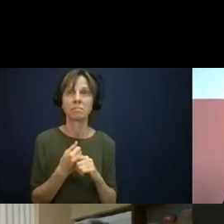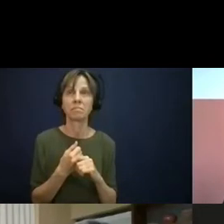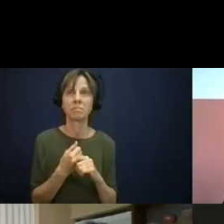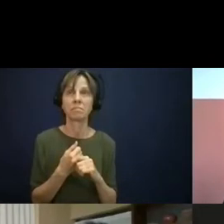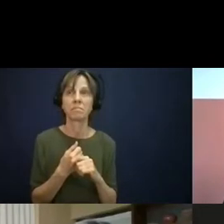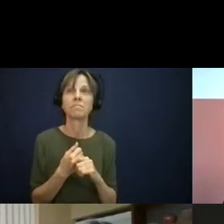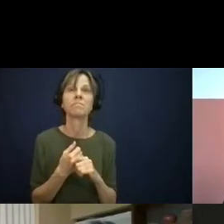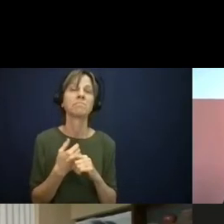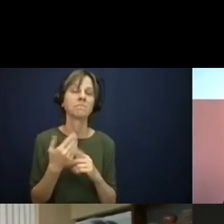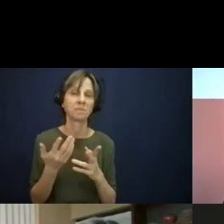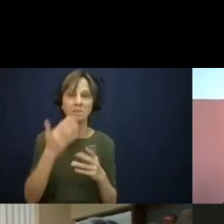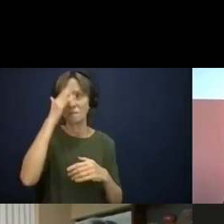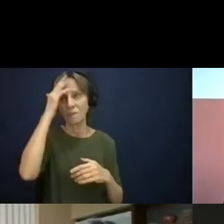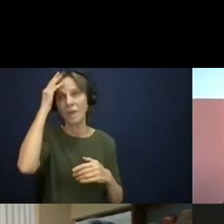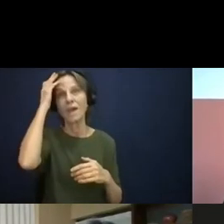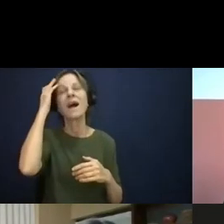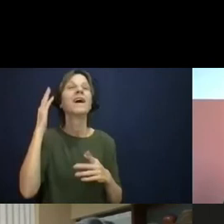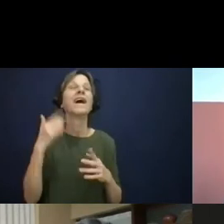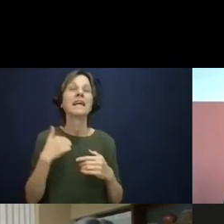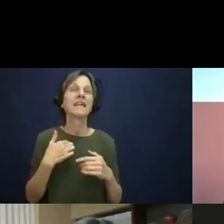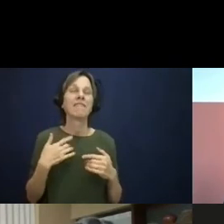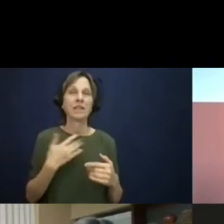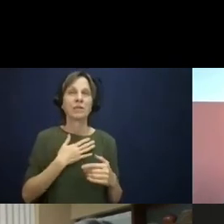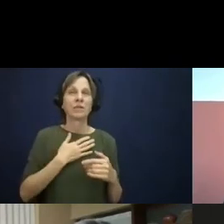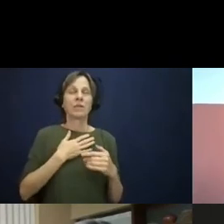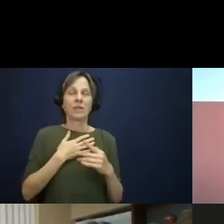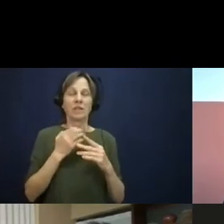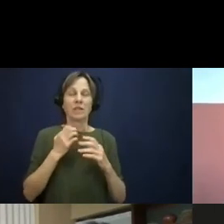So yeah, I get emotional when I see that. I'm sorry.